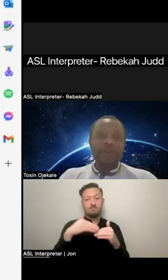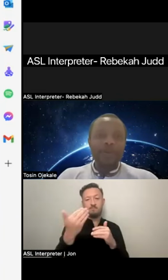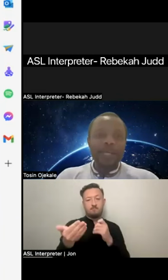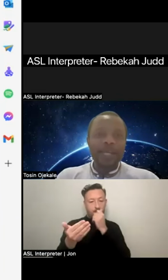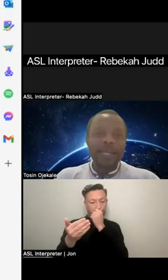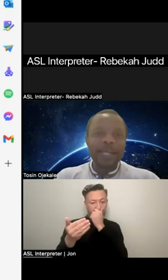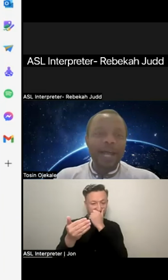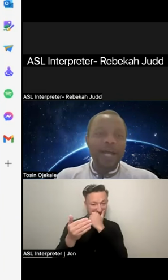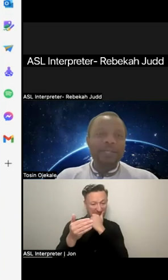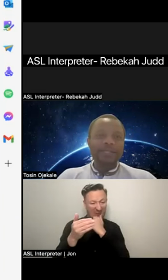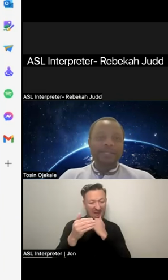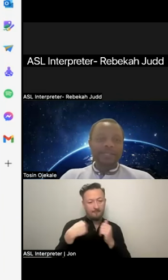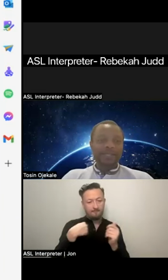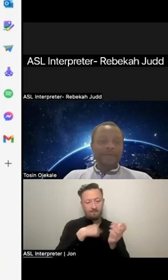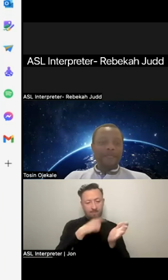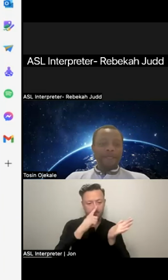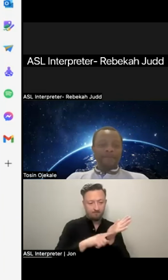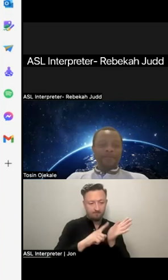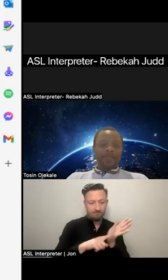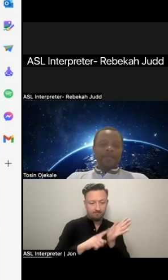we'll be looking at